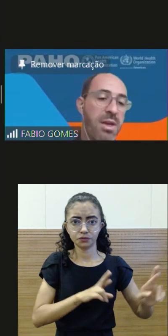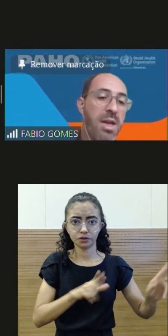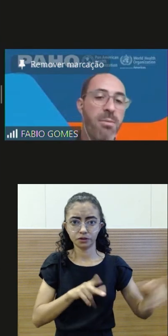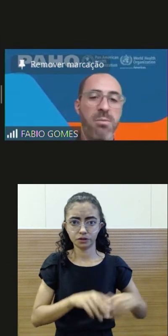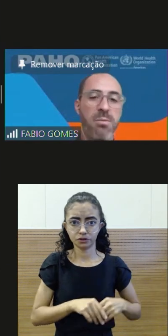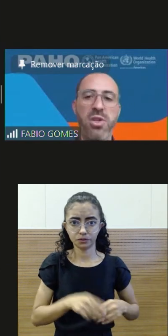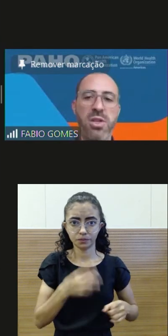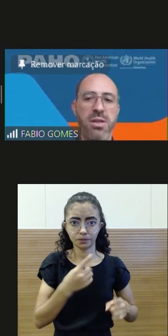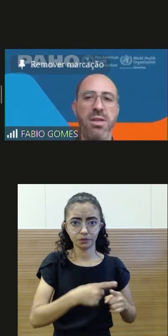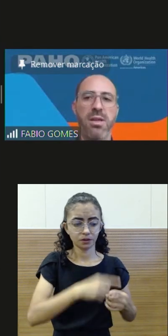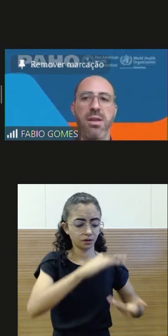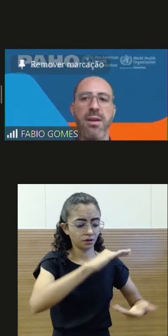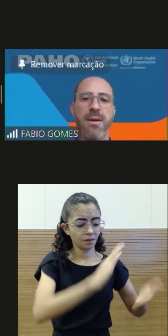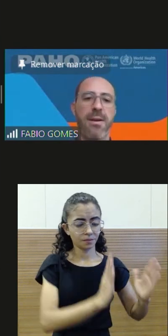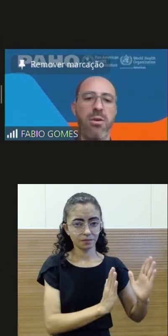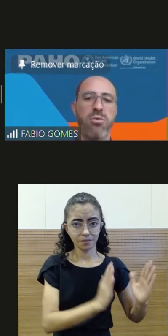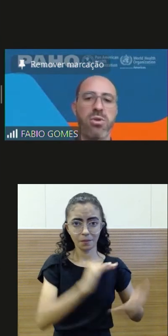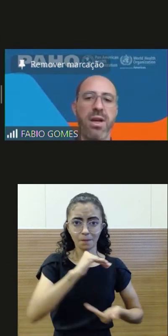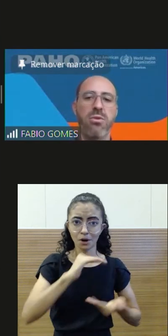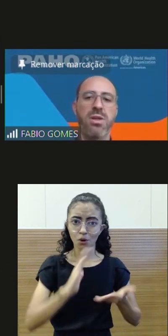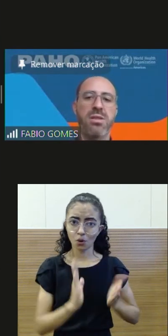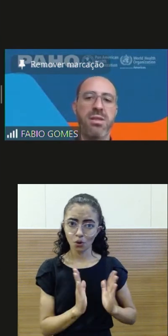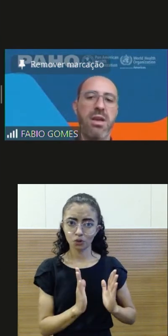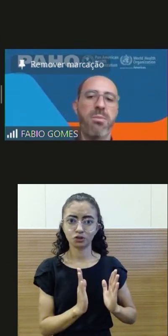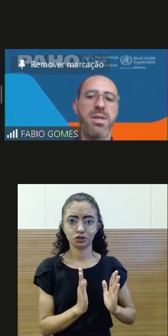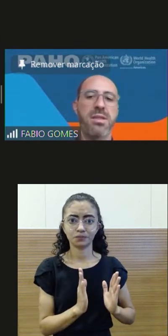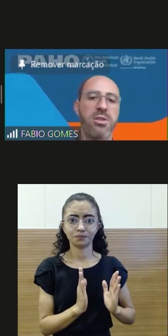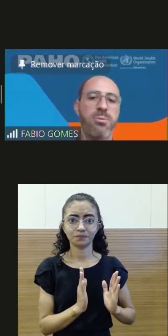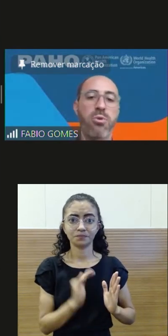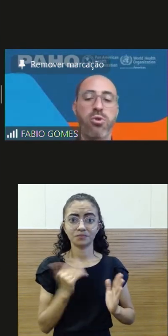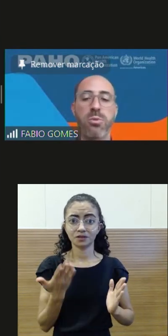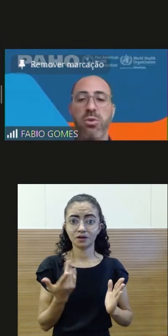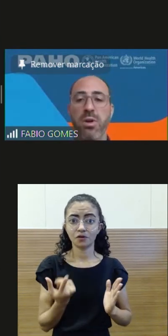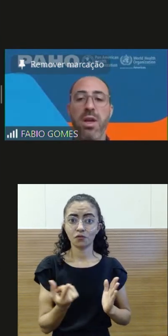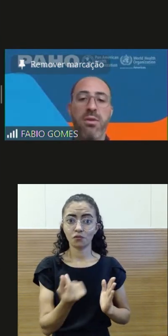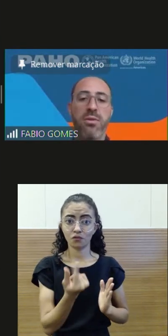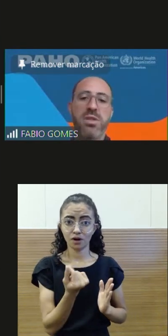a portion or the presentation of the package allows